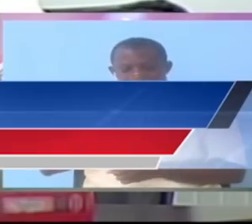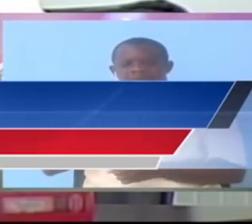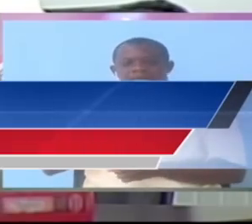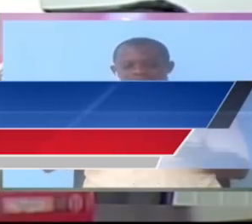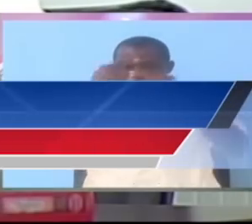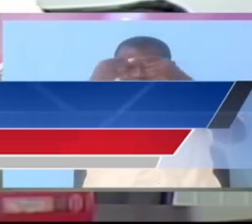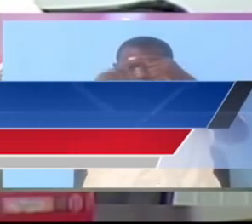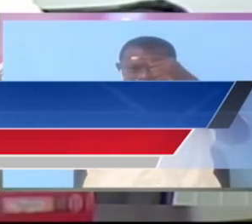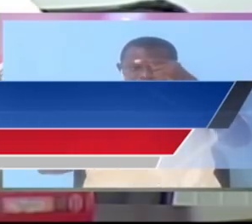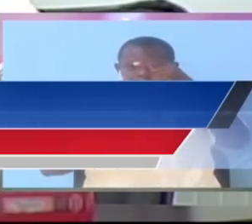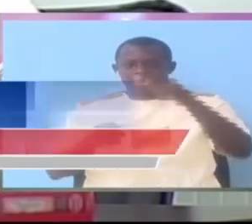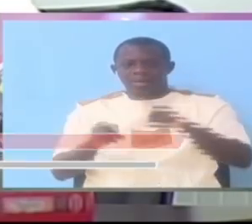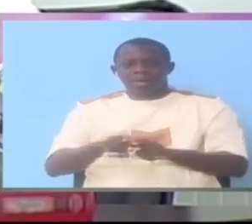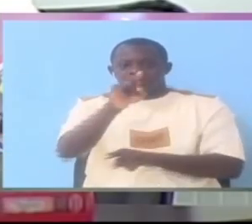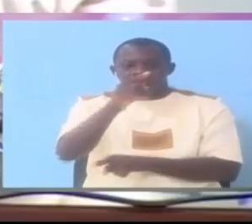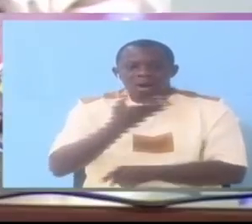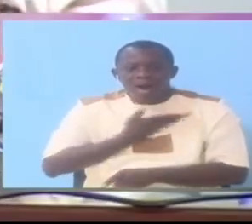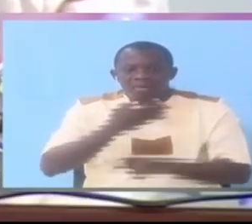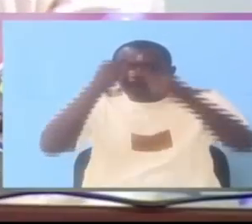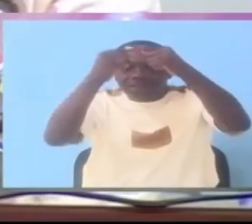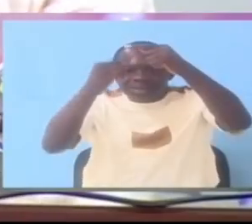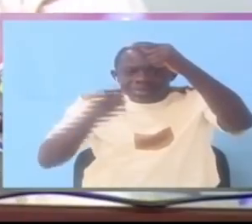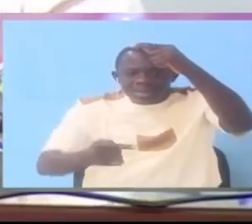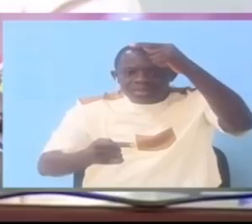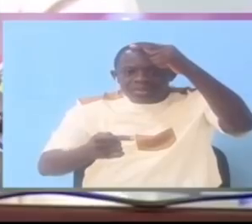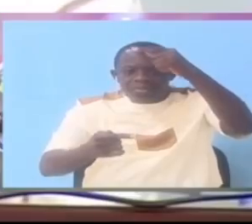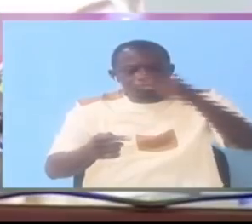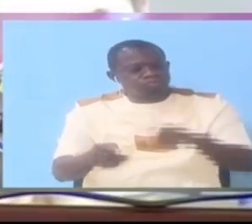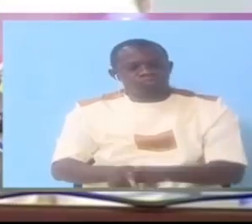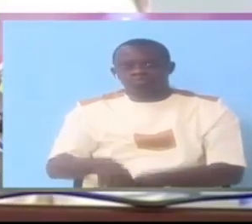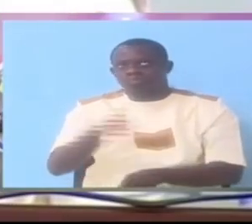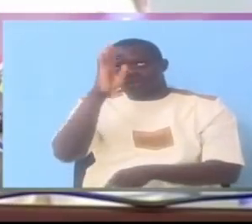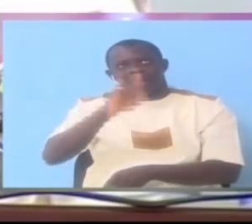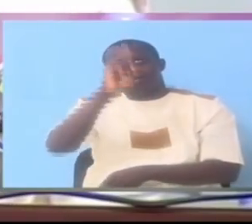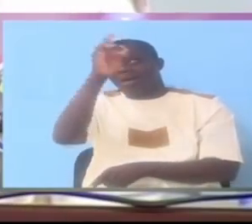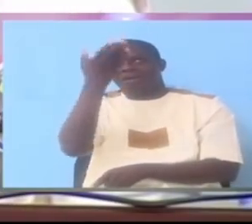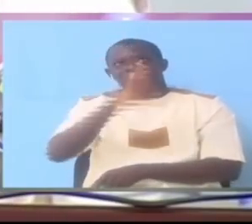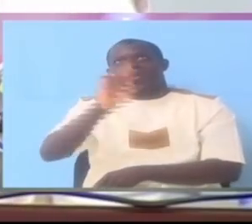list bi. Manna from heaven. Alhamdulillah, santa yalla.